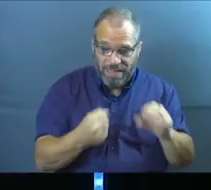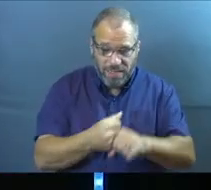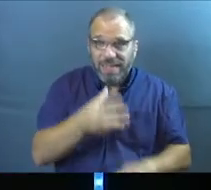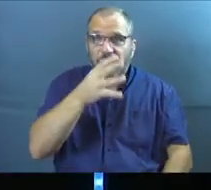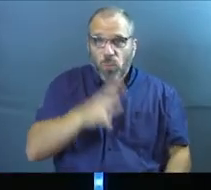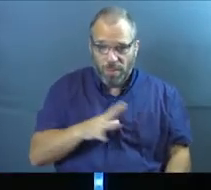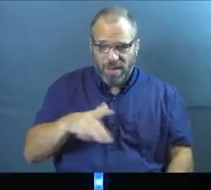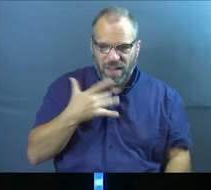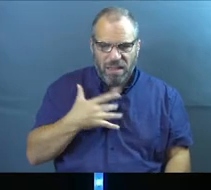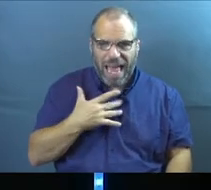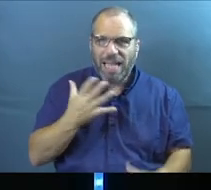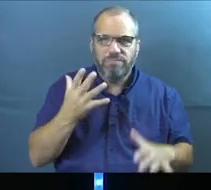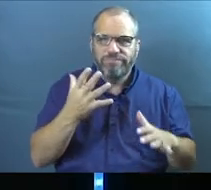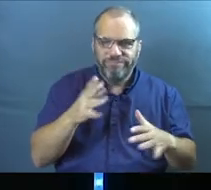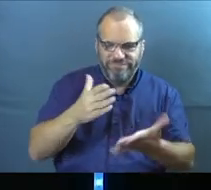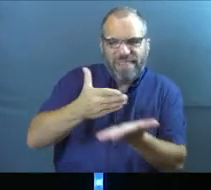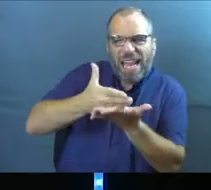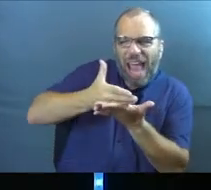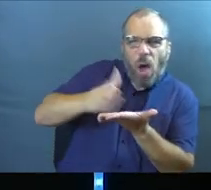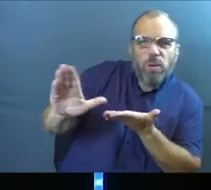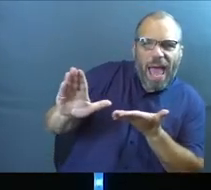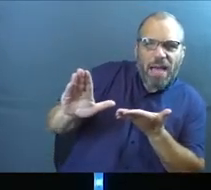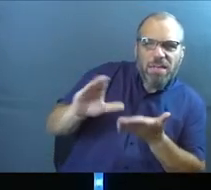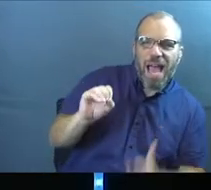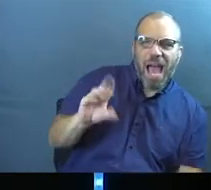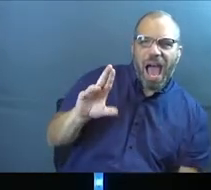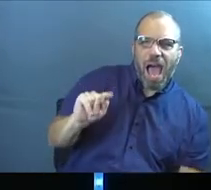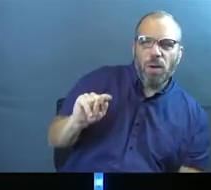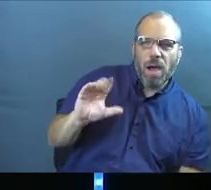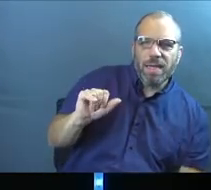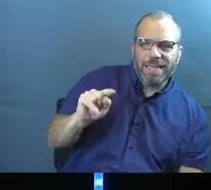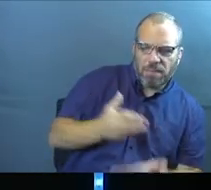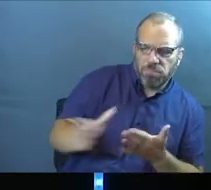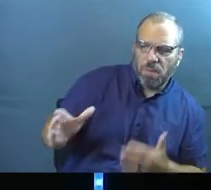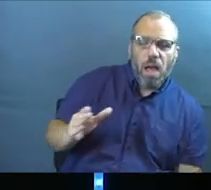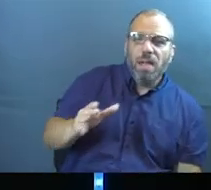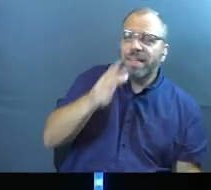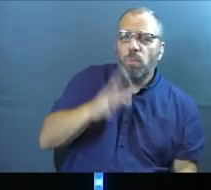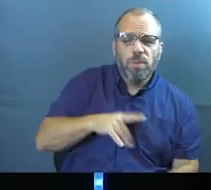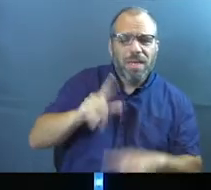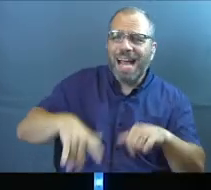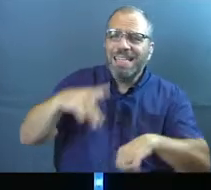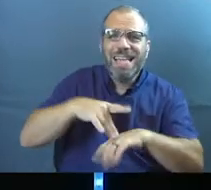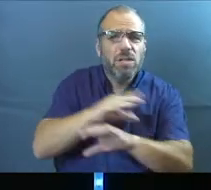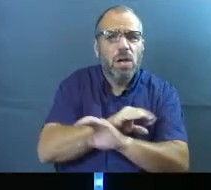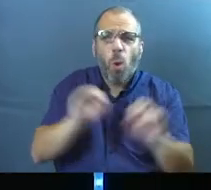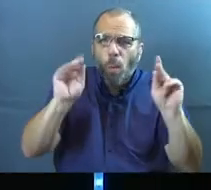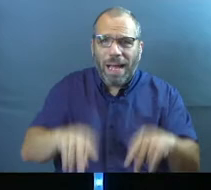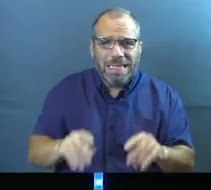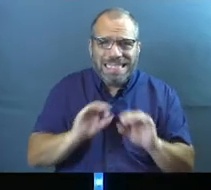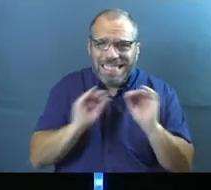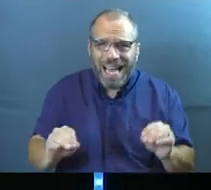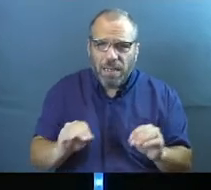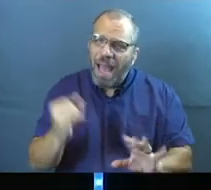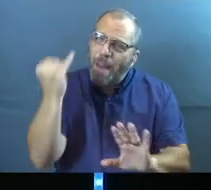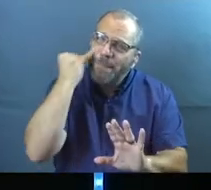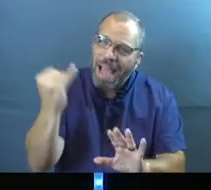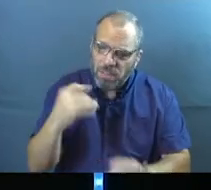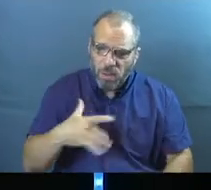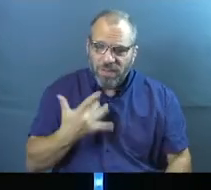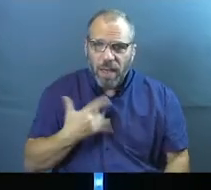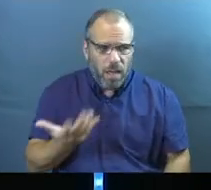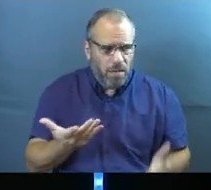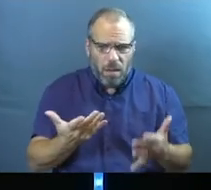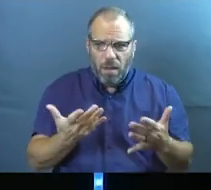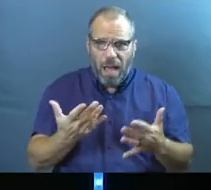she felt like an outcast. For 12 years, she didn't feel like she could touch anybody. Imagine how that would have